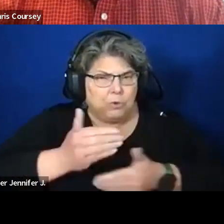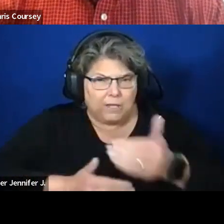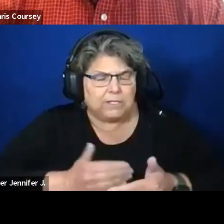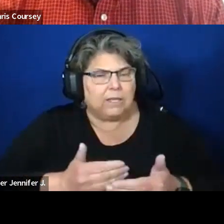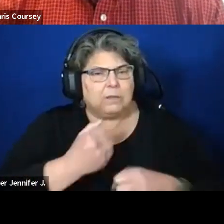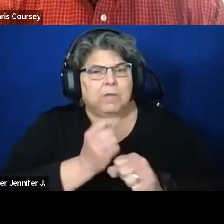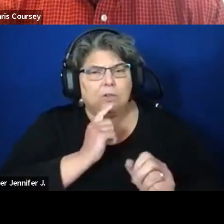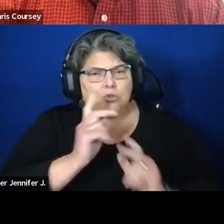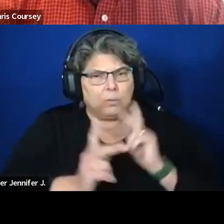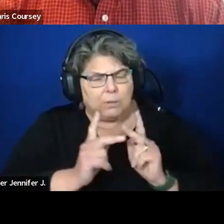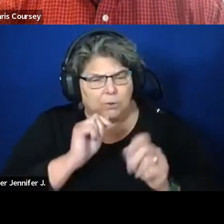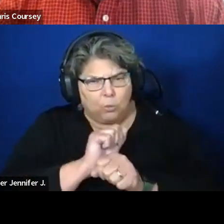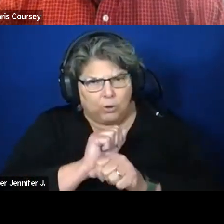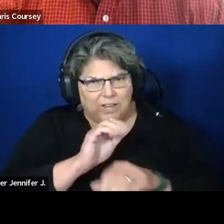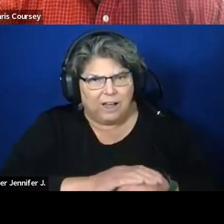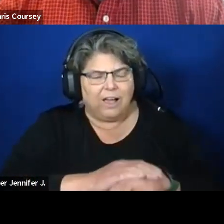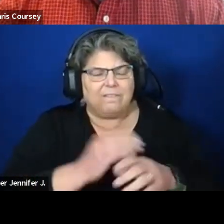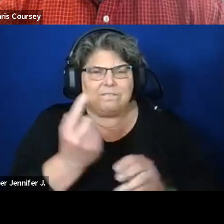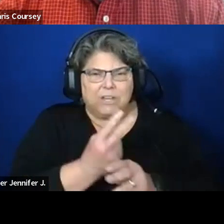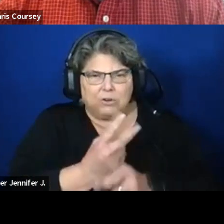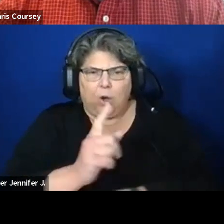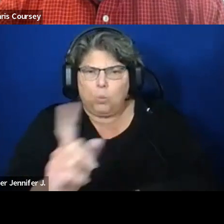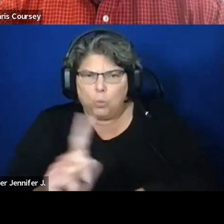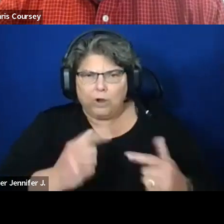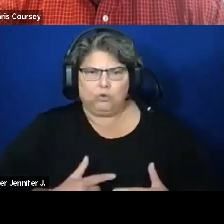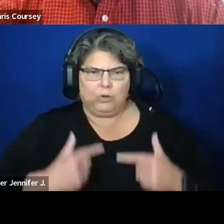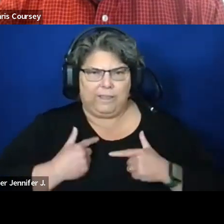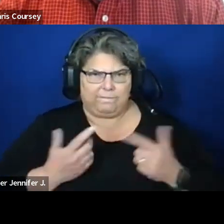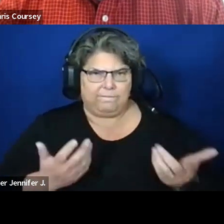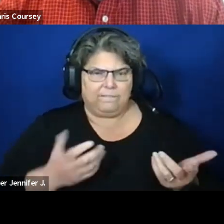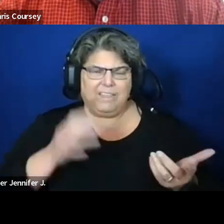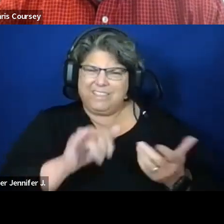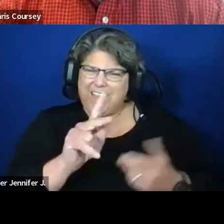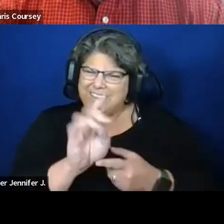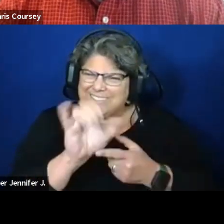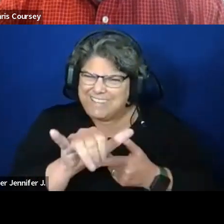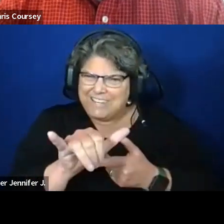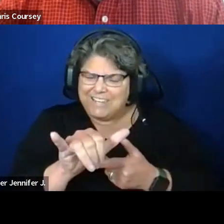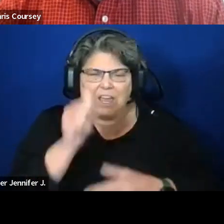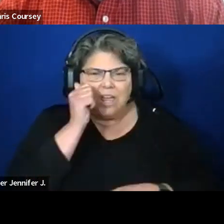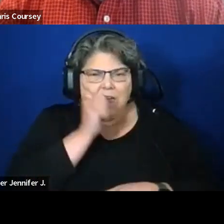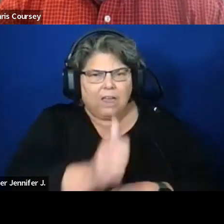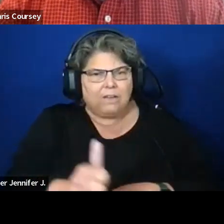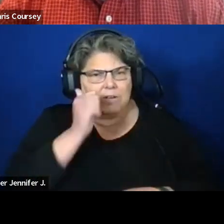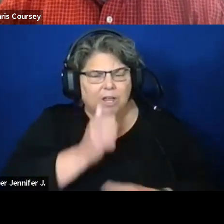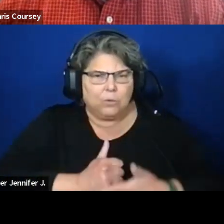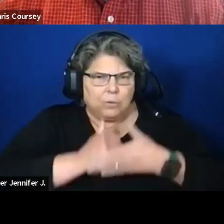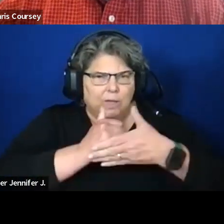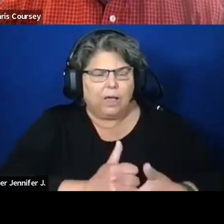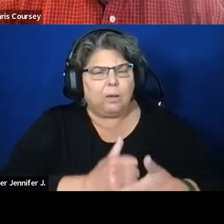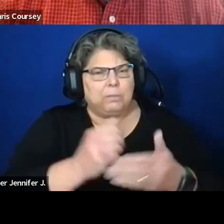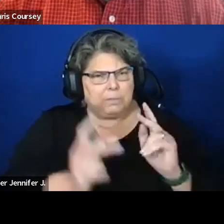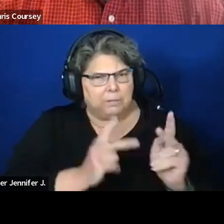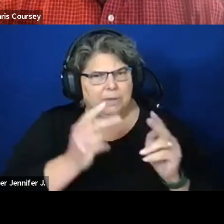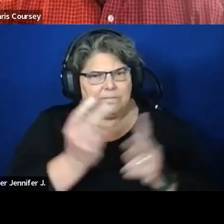working on housing placements. That's going to be key. There will be daily assistance in ensuring that folks are